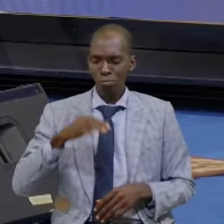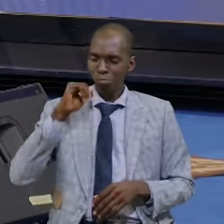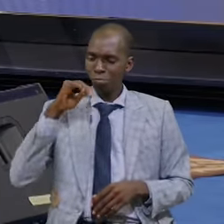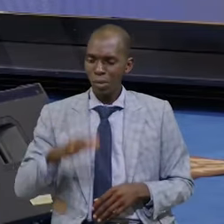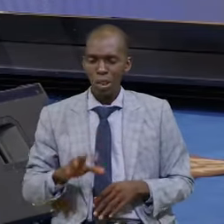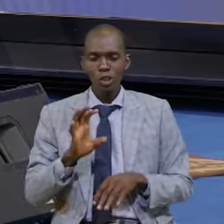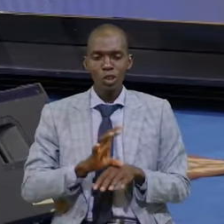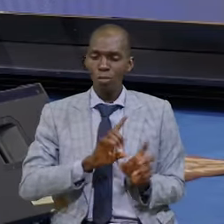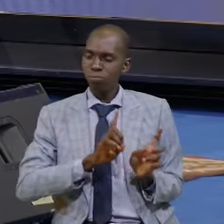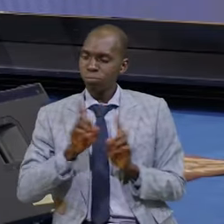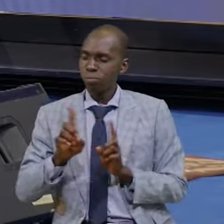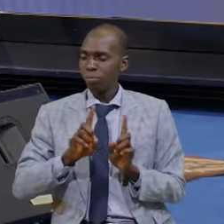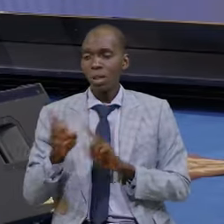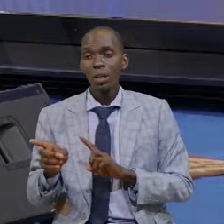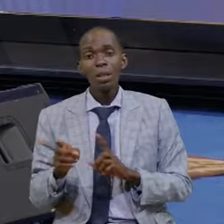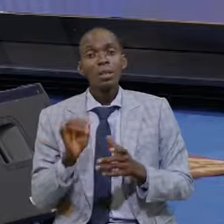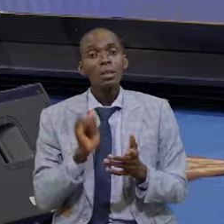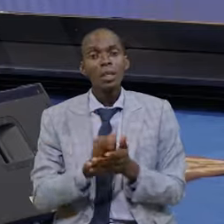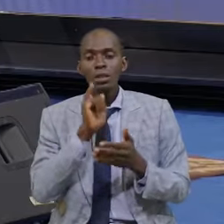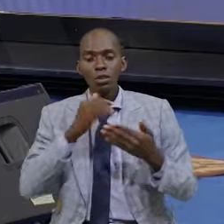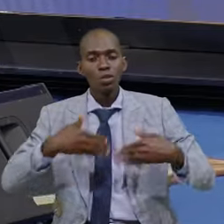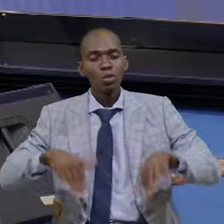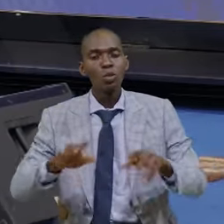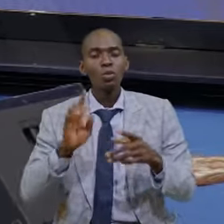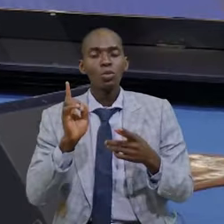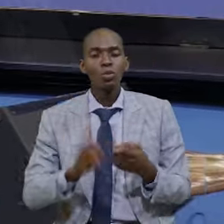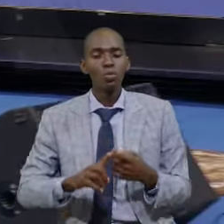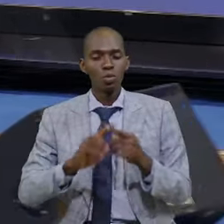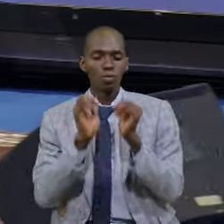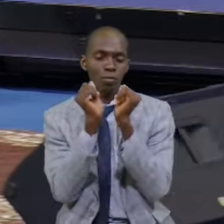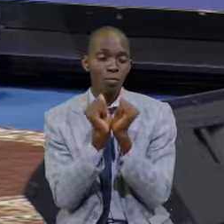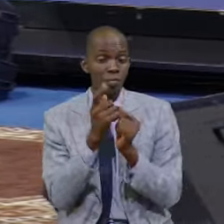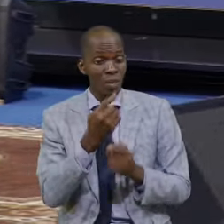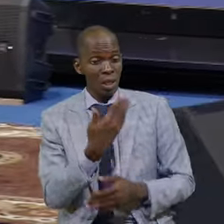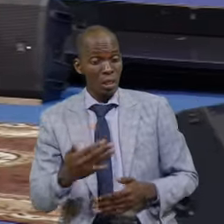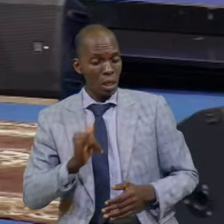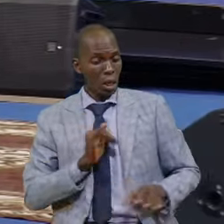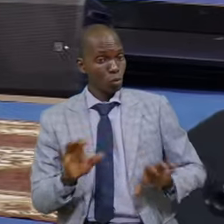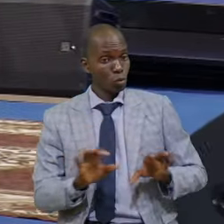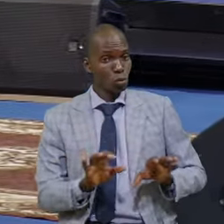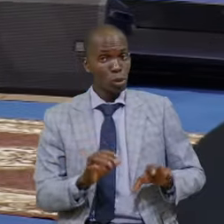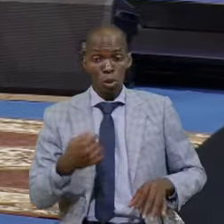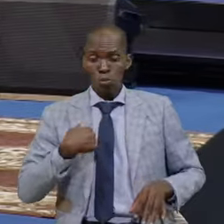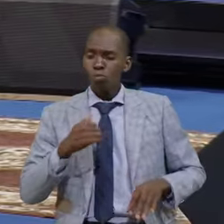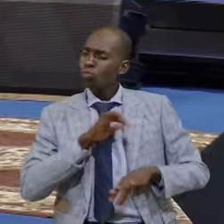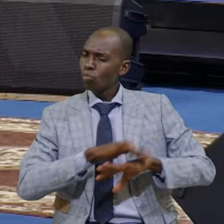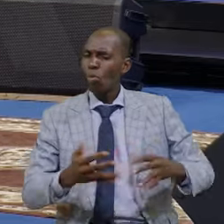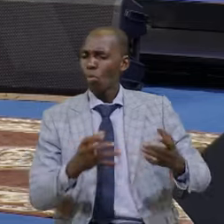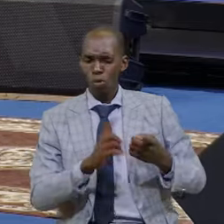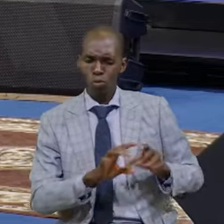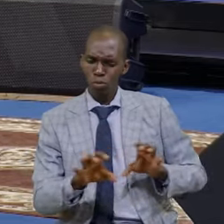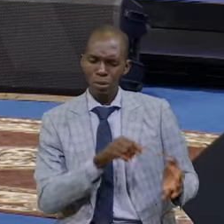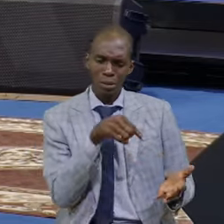is sold to slavery. The things I do, I don't even want to do them. And